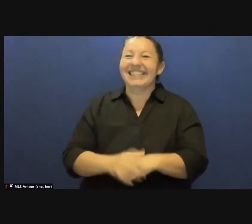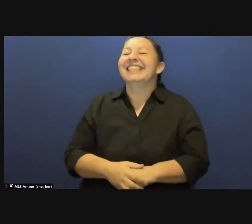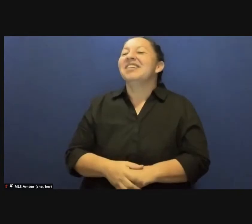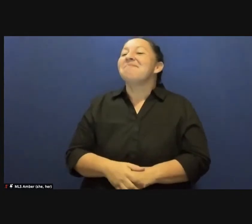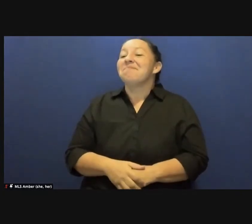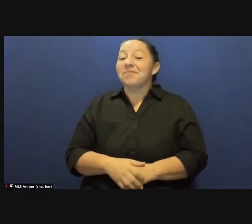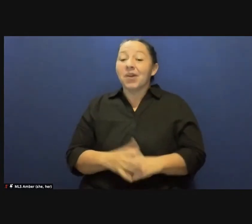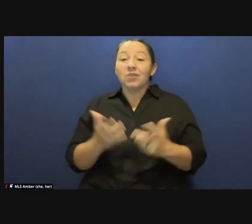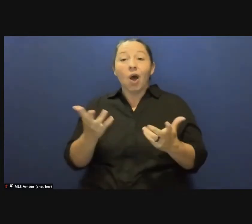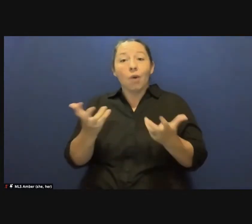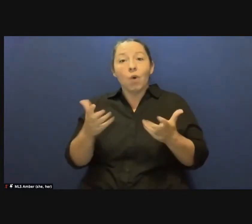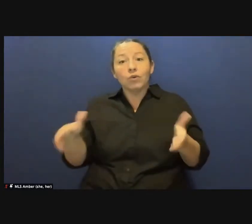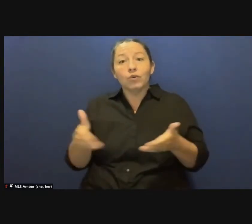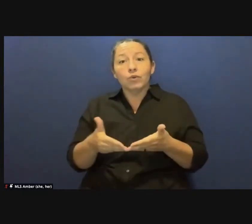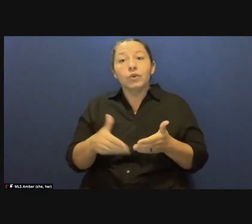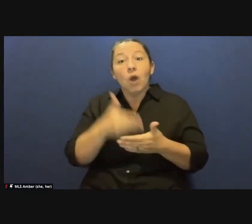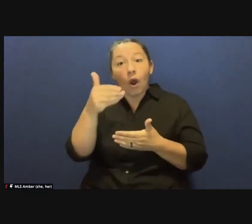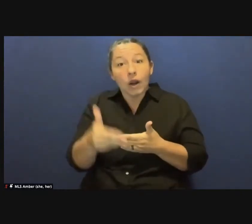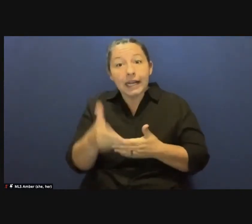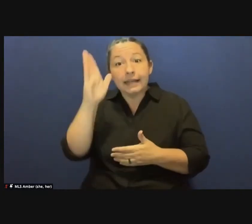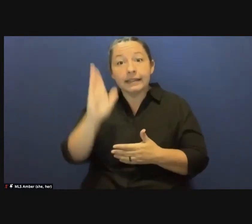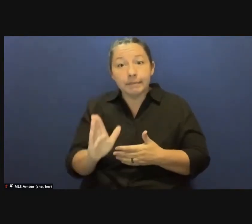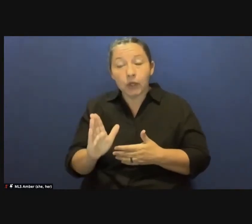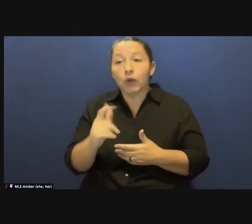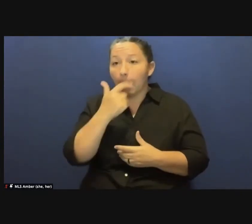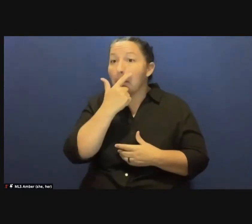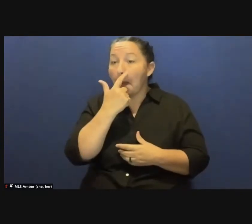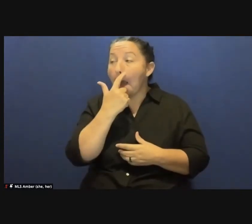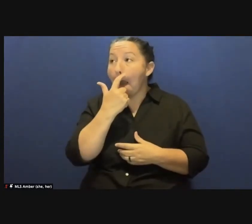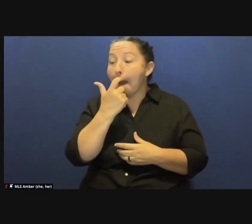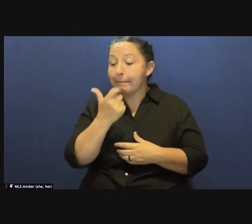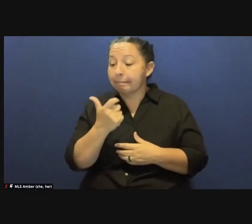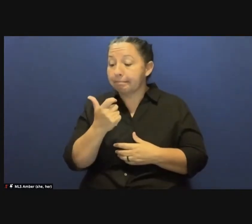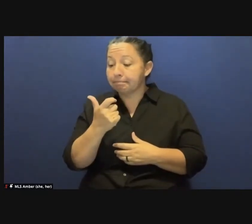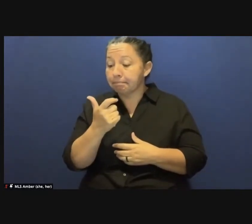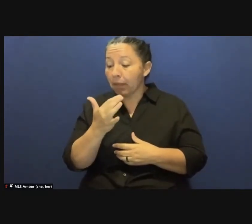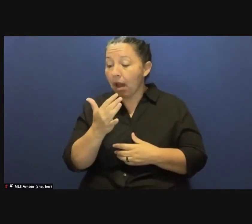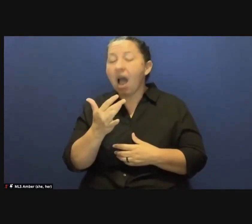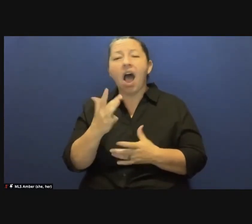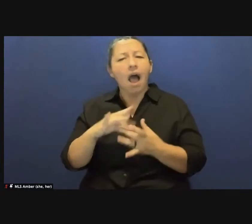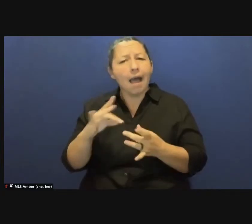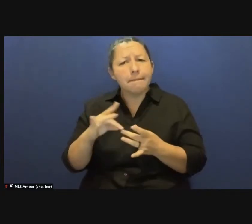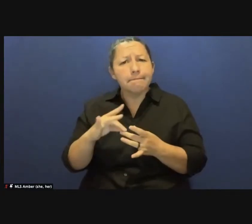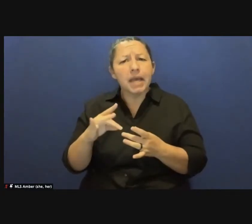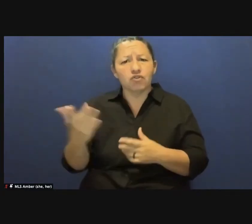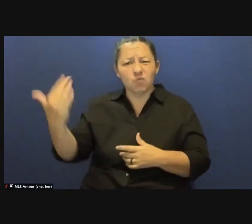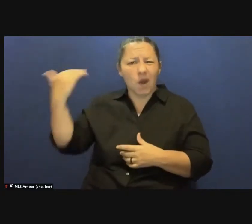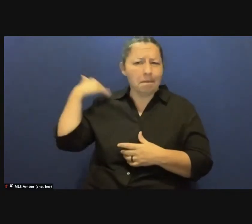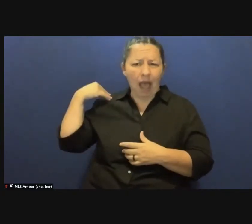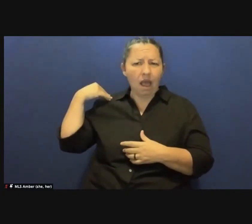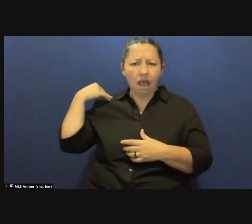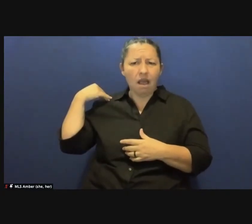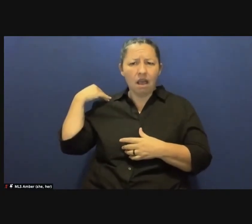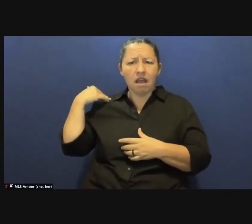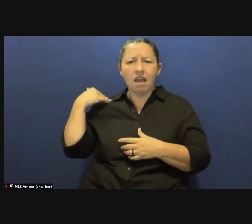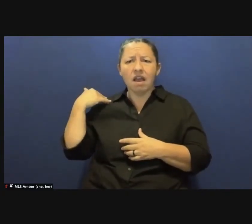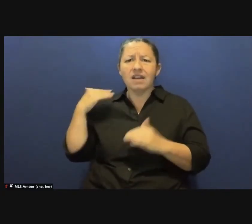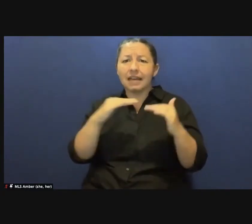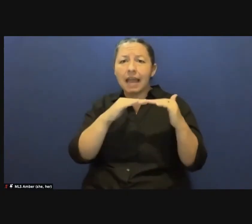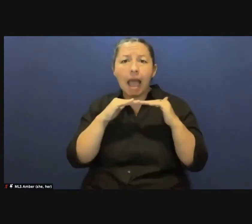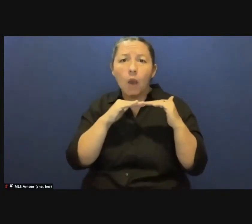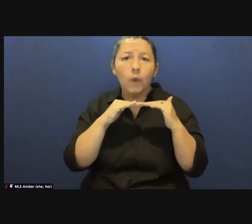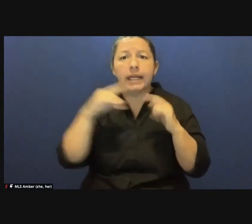to introduce our next speaker, and I mentioned at the beginning that equity,